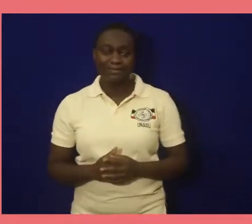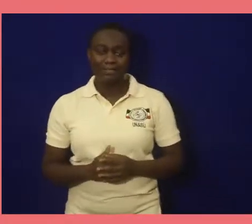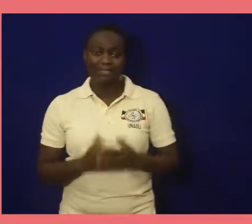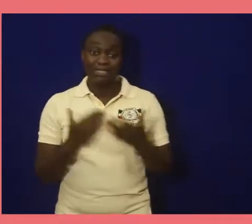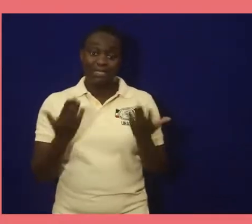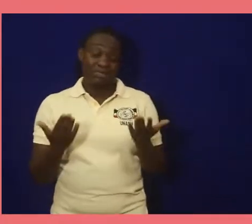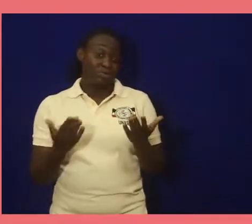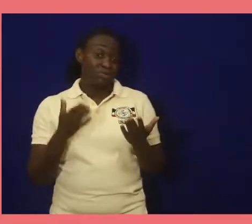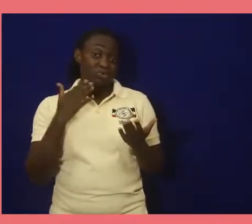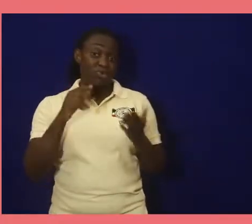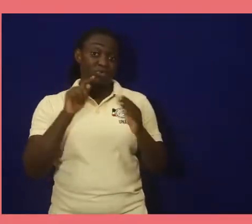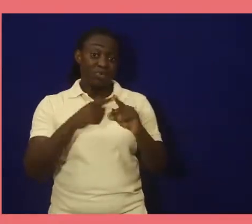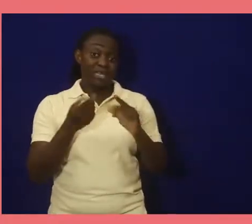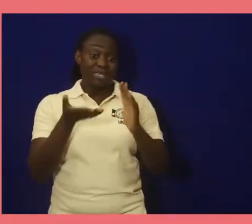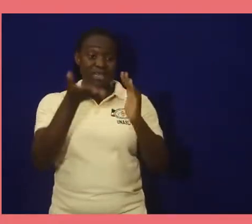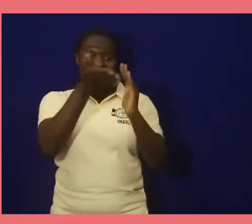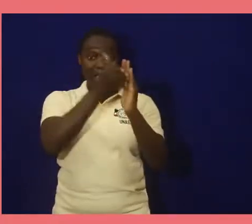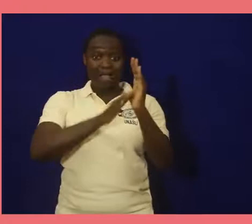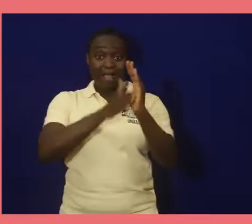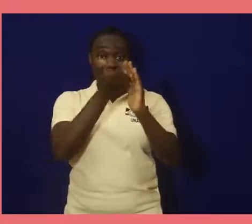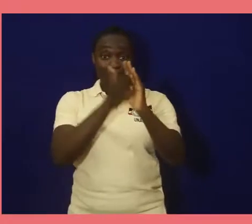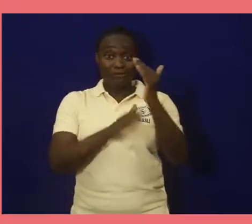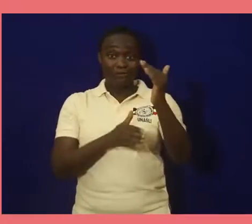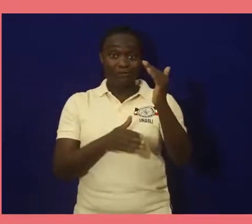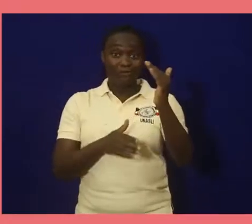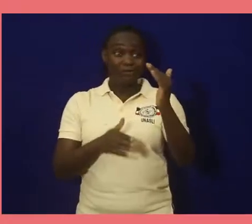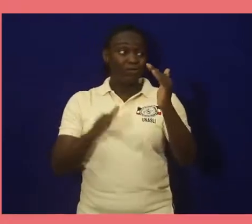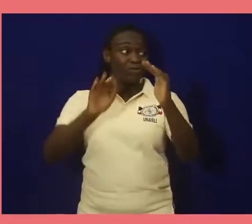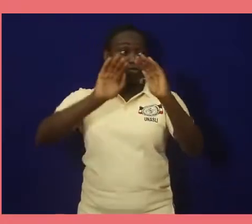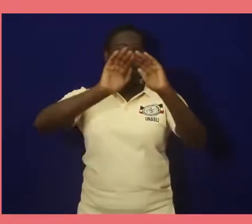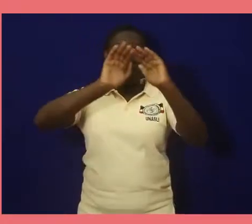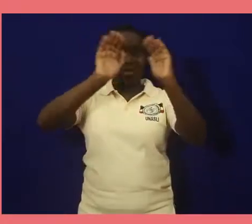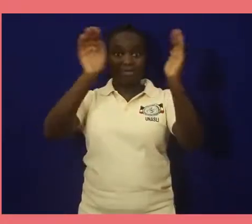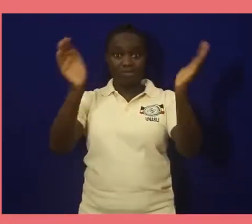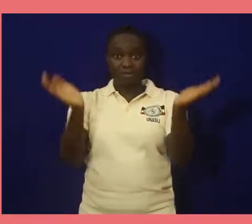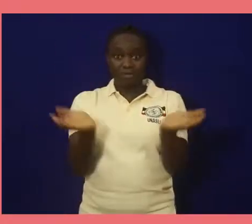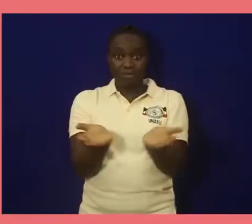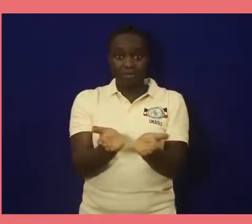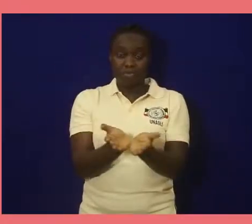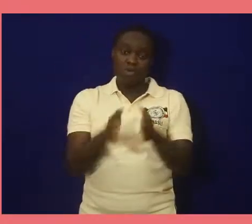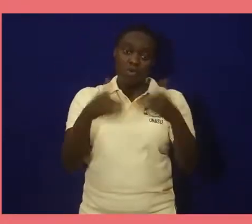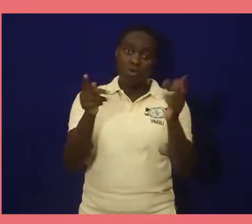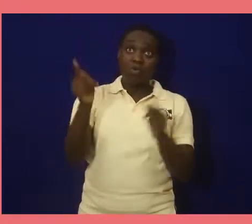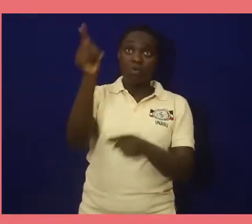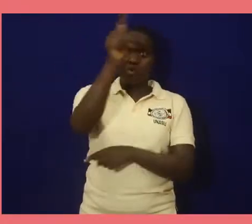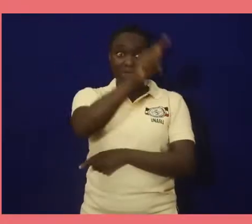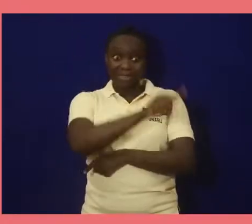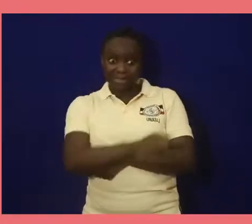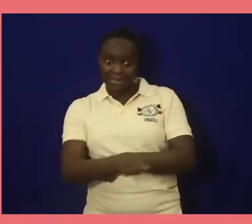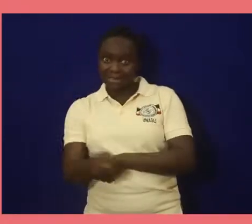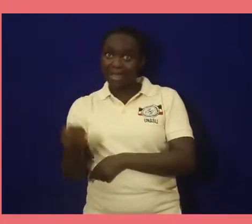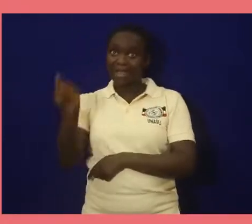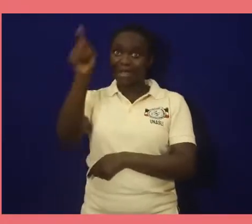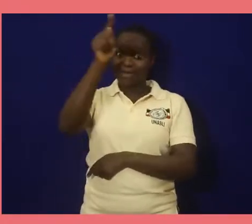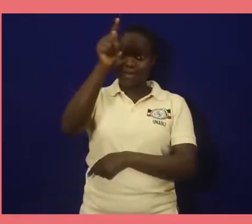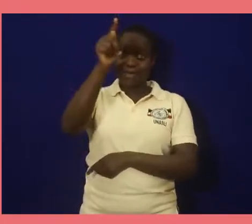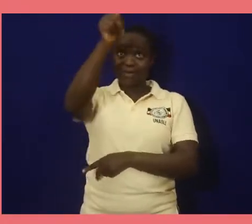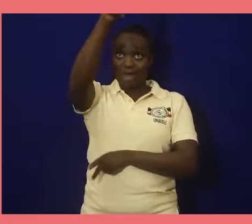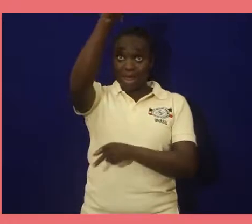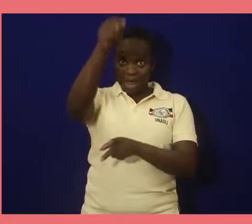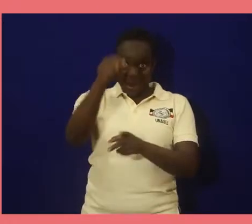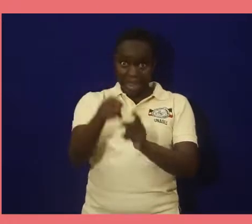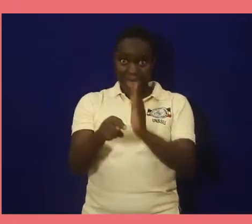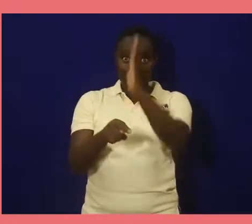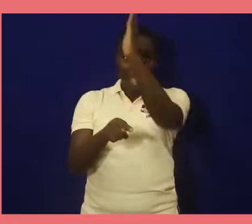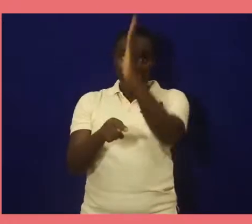You see, when we are forming the curved mirror, we are using a sphere. But when we